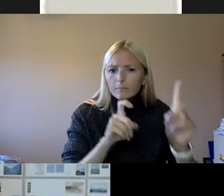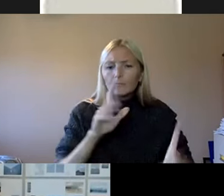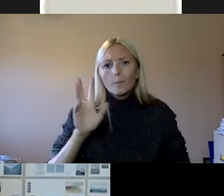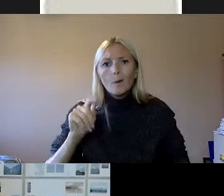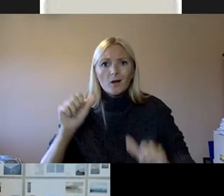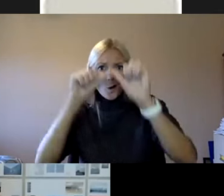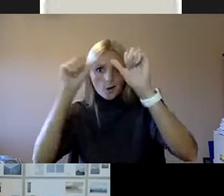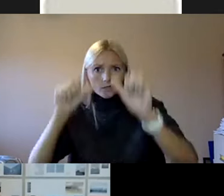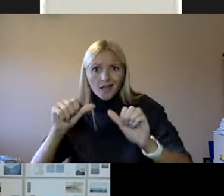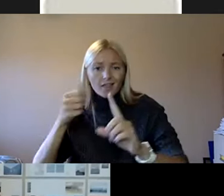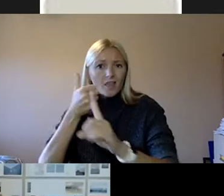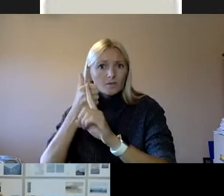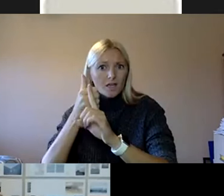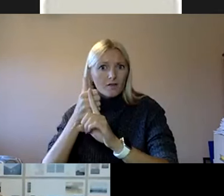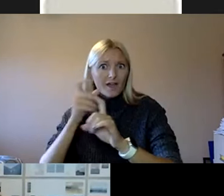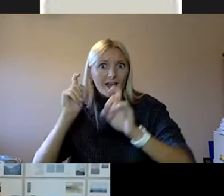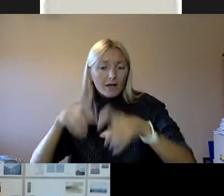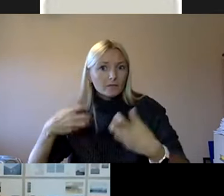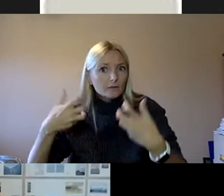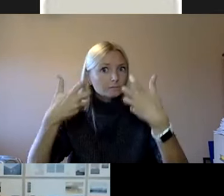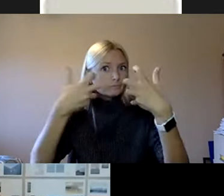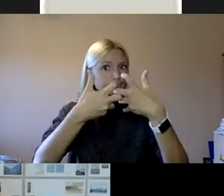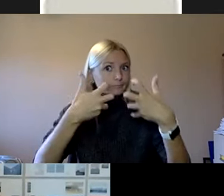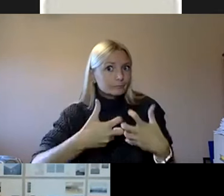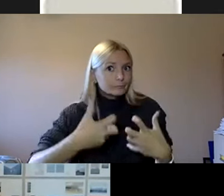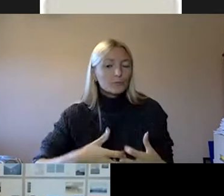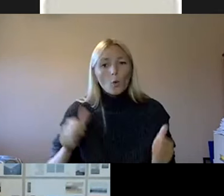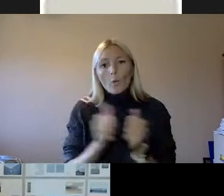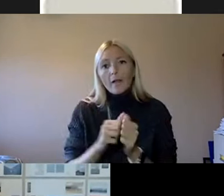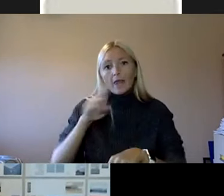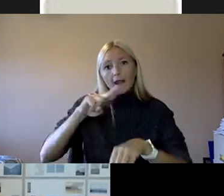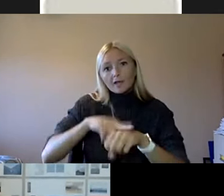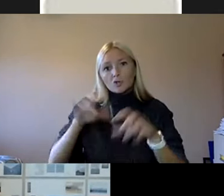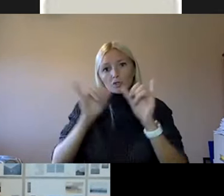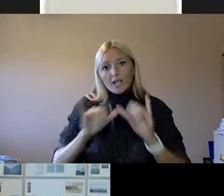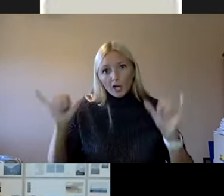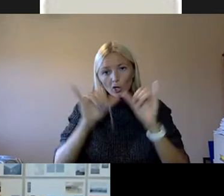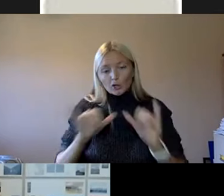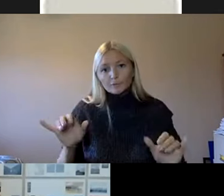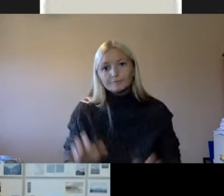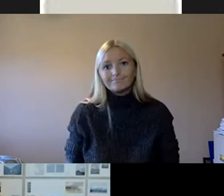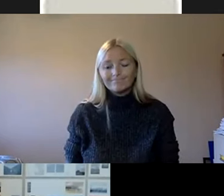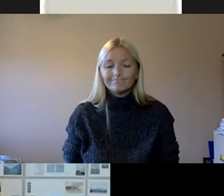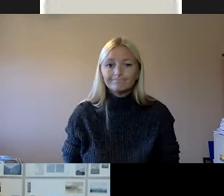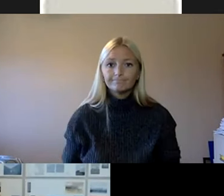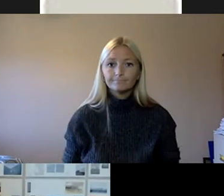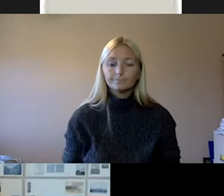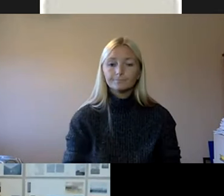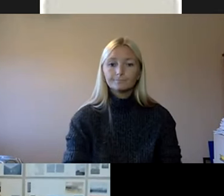has to work in sync with the national standards, and they're kind of hard to avoid.